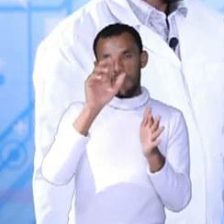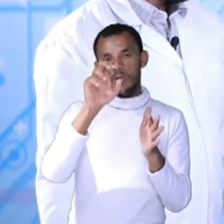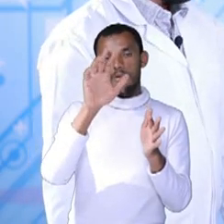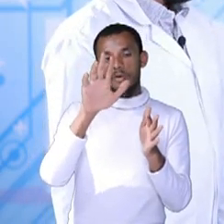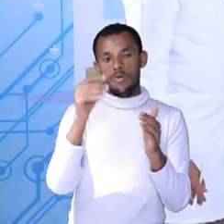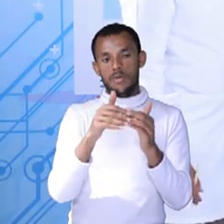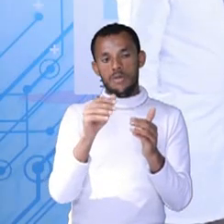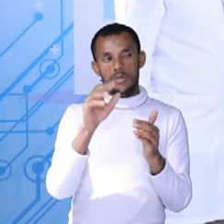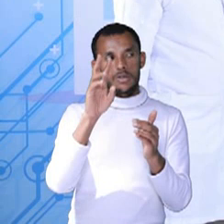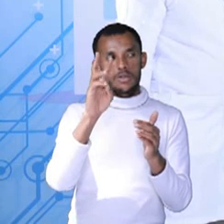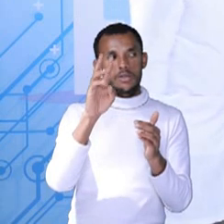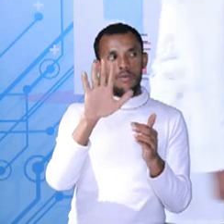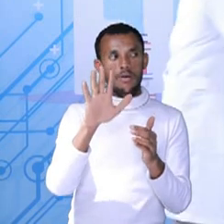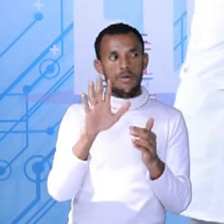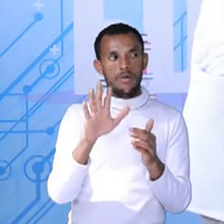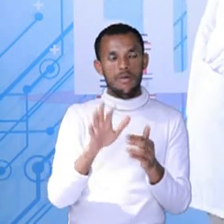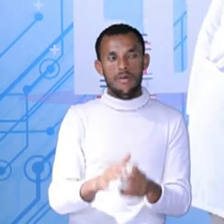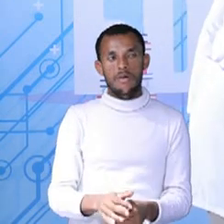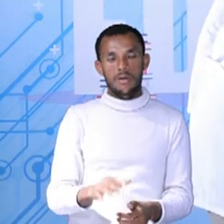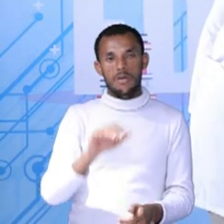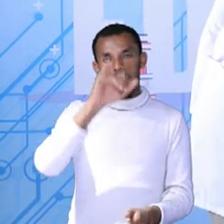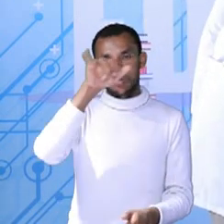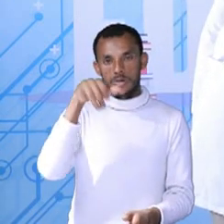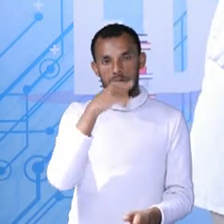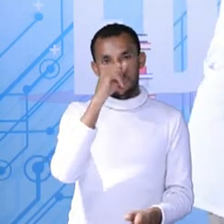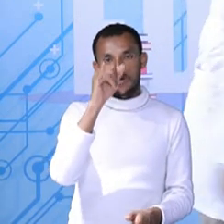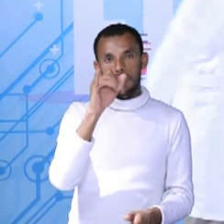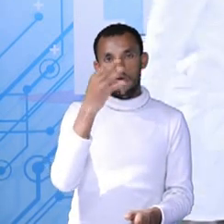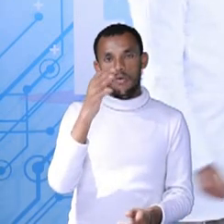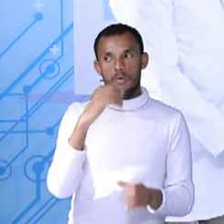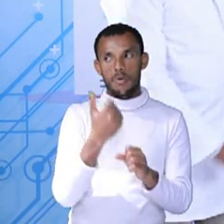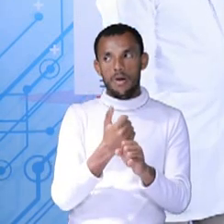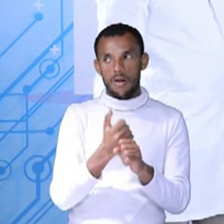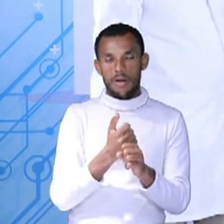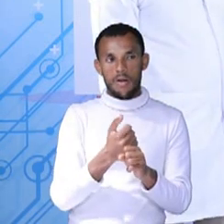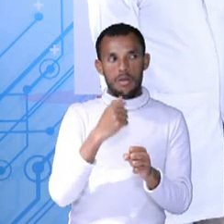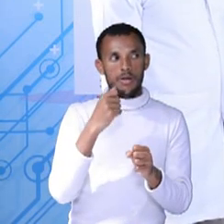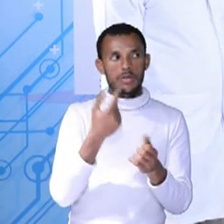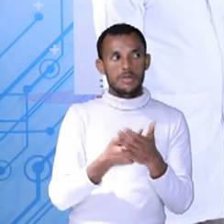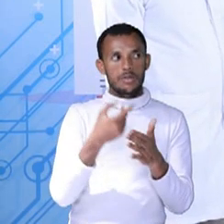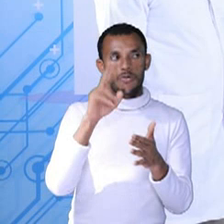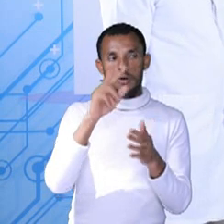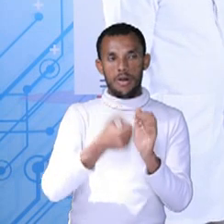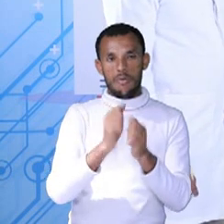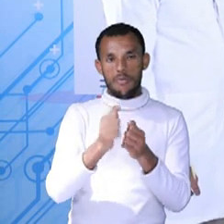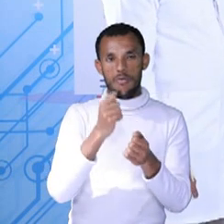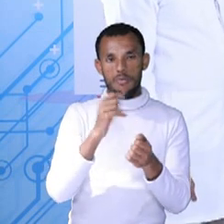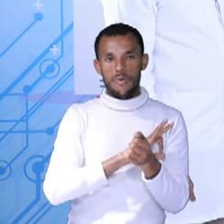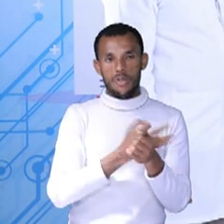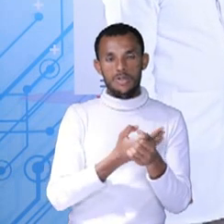65. So this will be 65 joule of work will be done by this variable